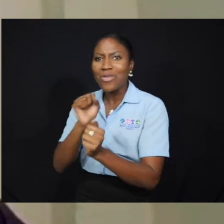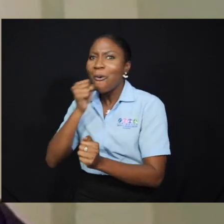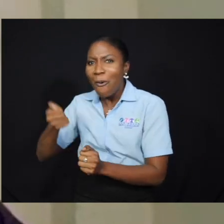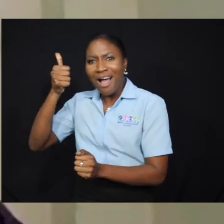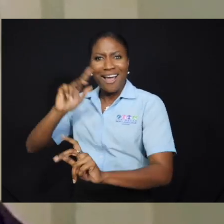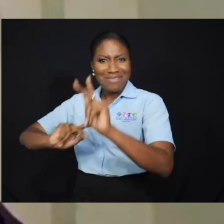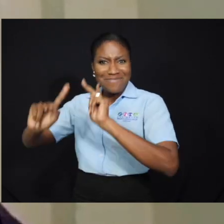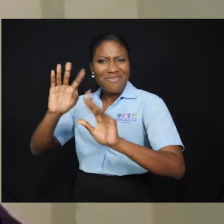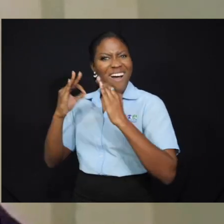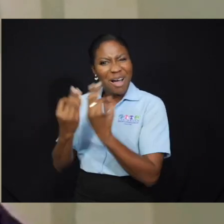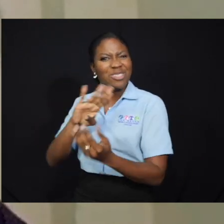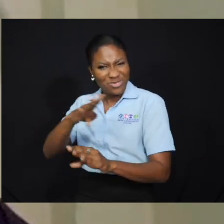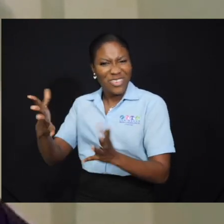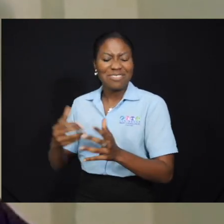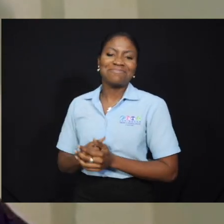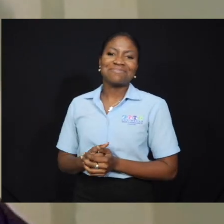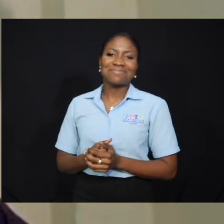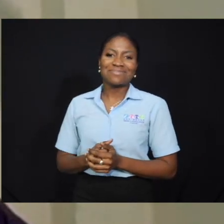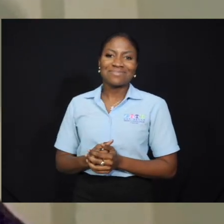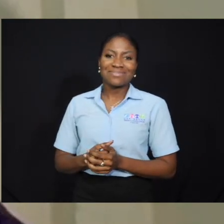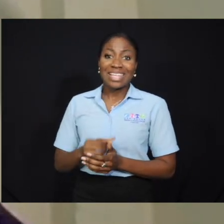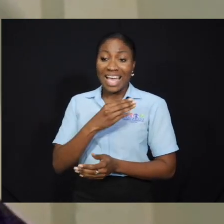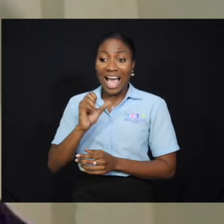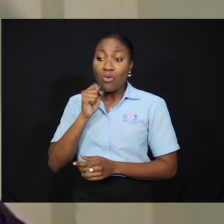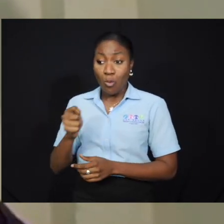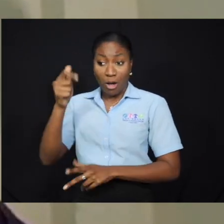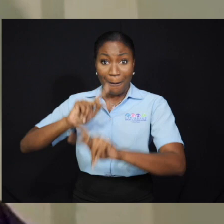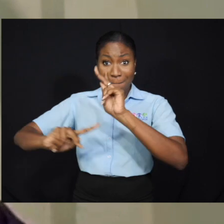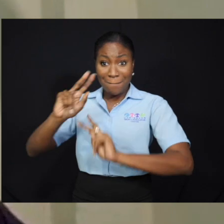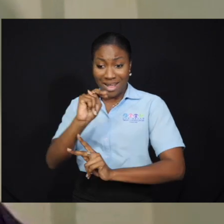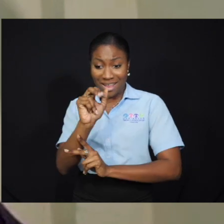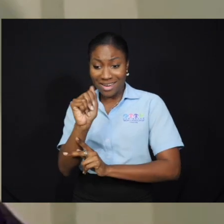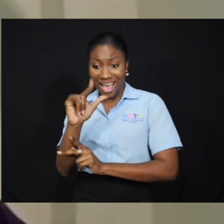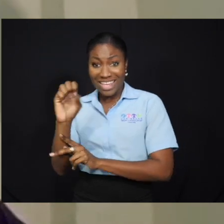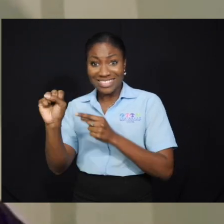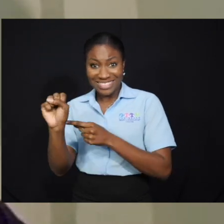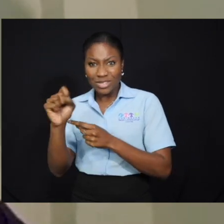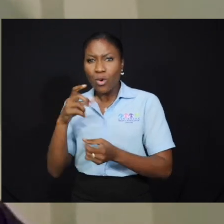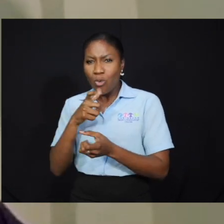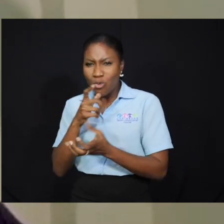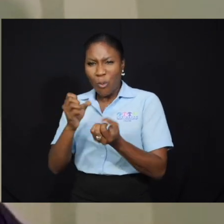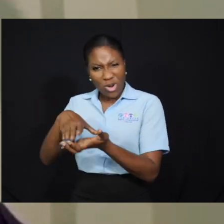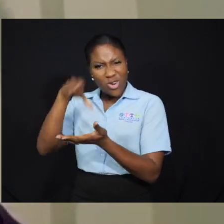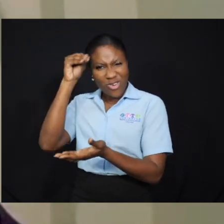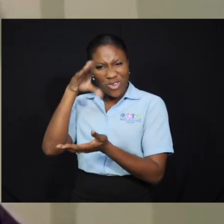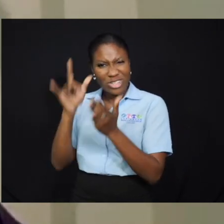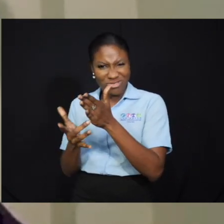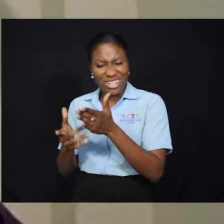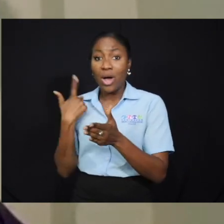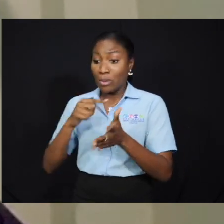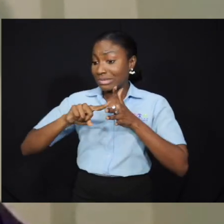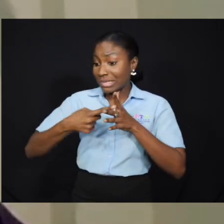Golden members because we created this plan for them years ago, where we gave them access to computer classes as